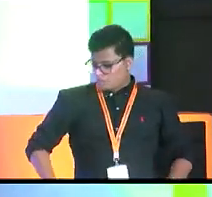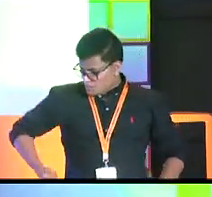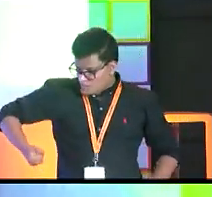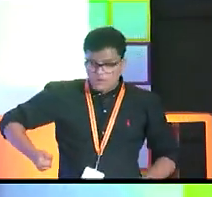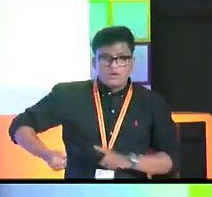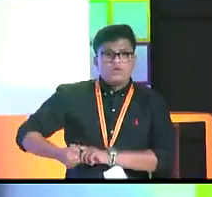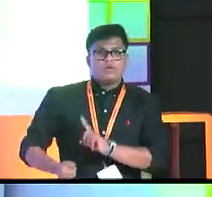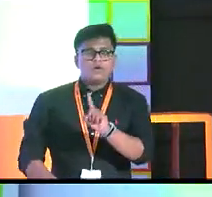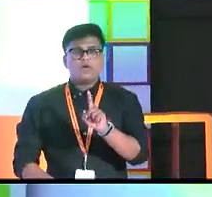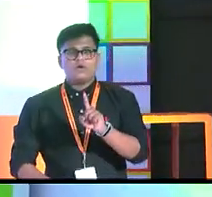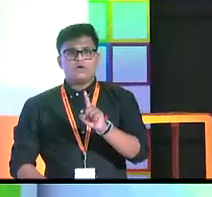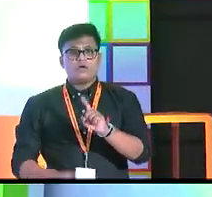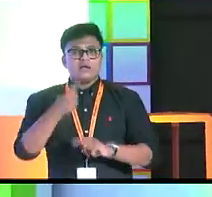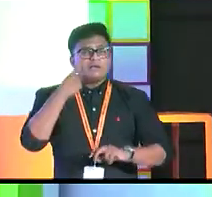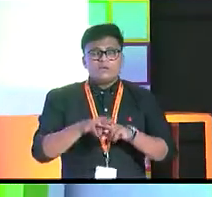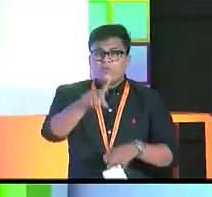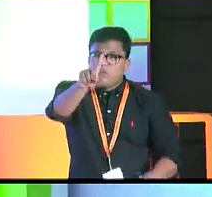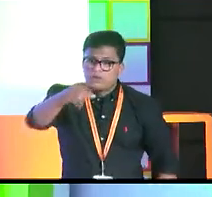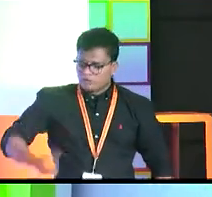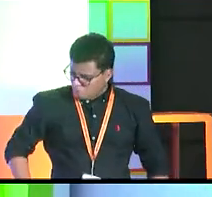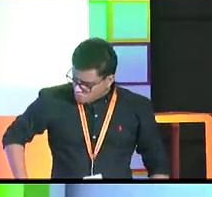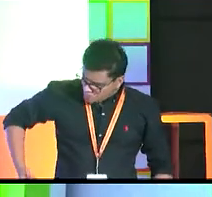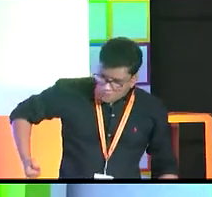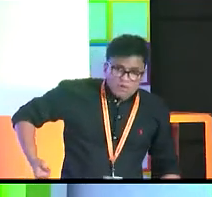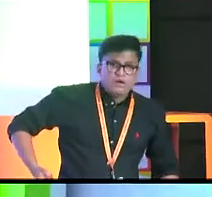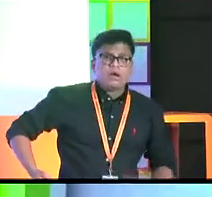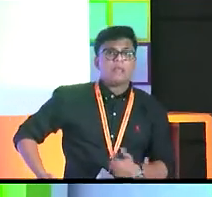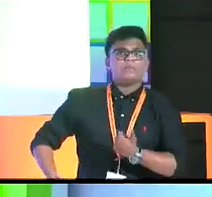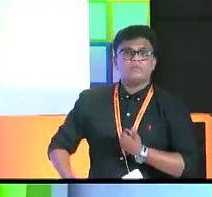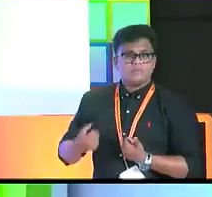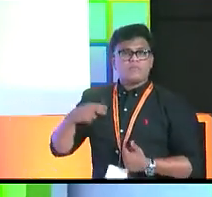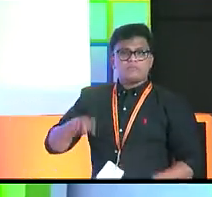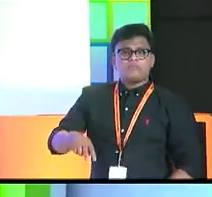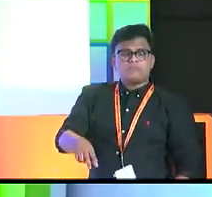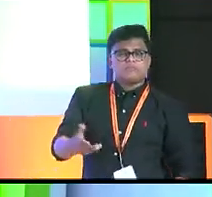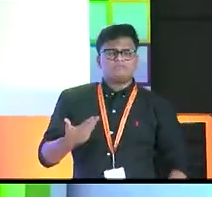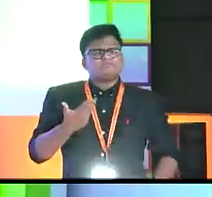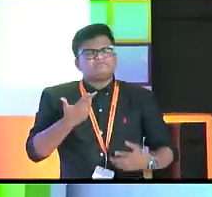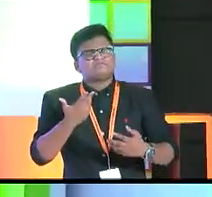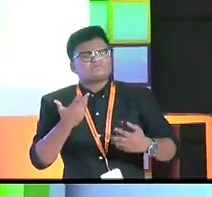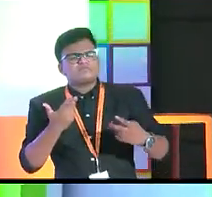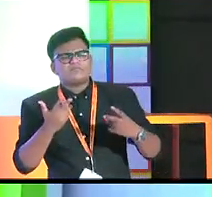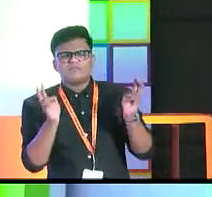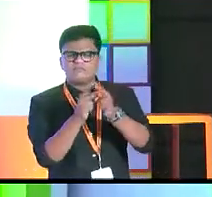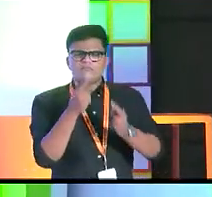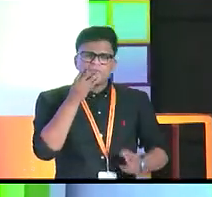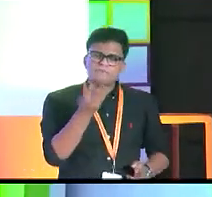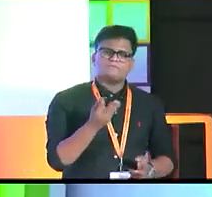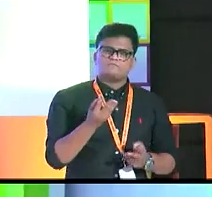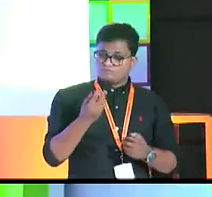people, people will start walking. So it's extremely important for us, again, I'm saying, to build up this as a